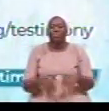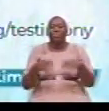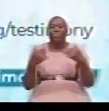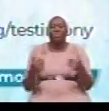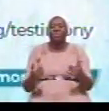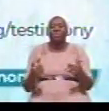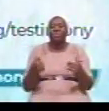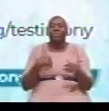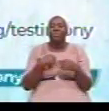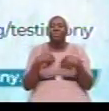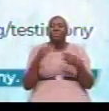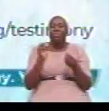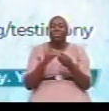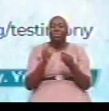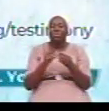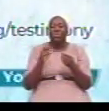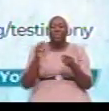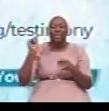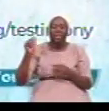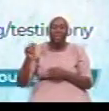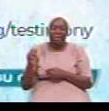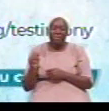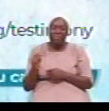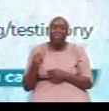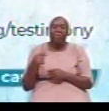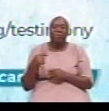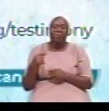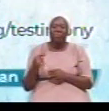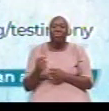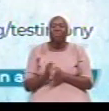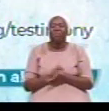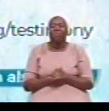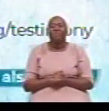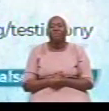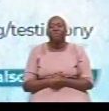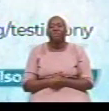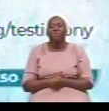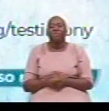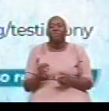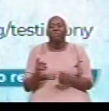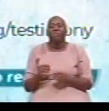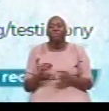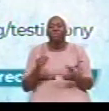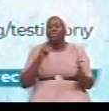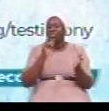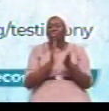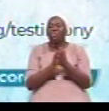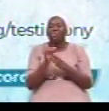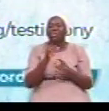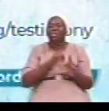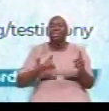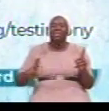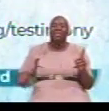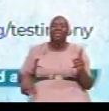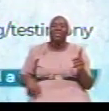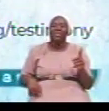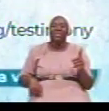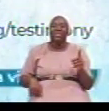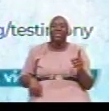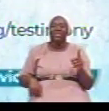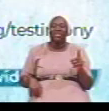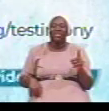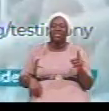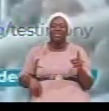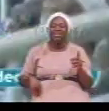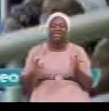have more testimonies online, we will return to our moderating overseer. Praise the Lord.